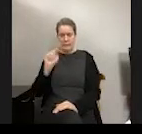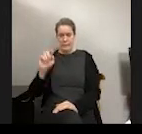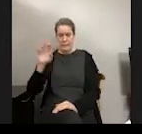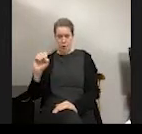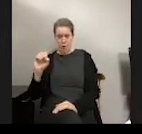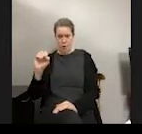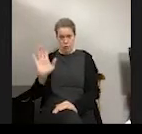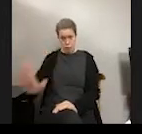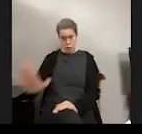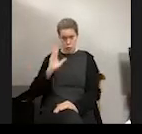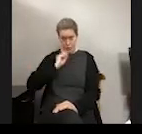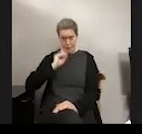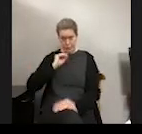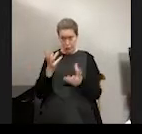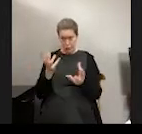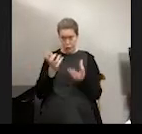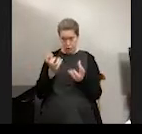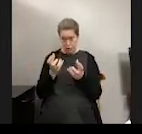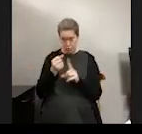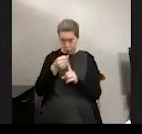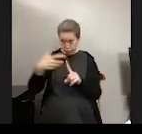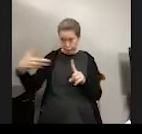in